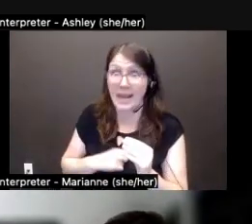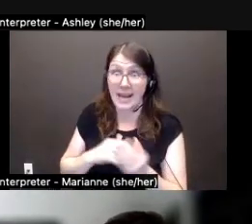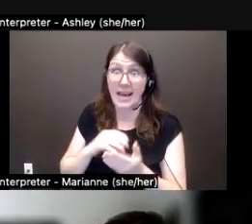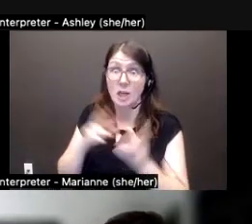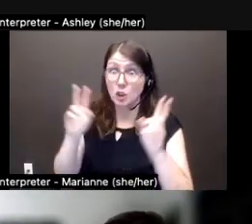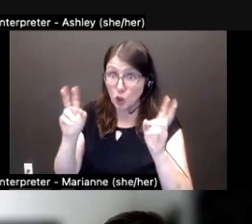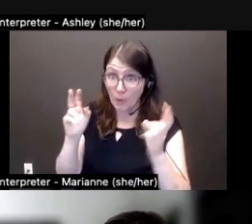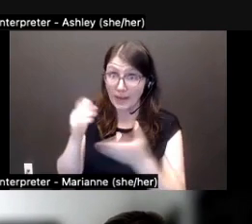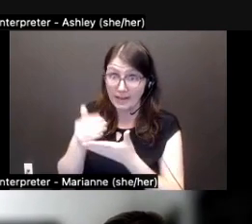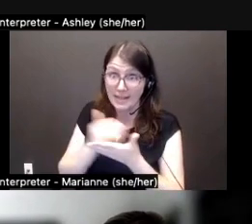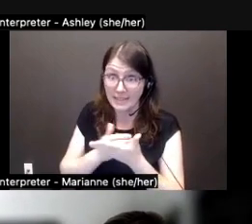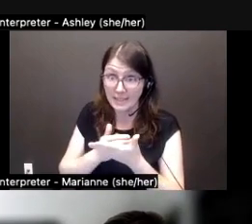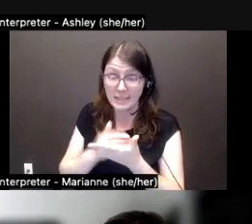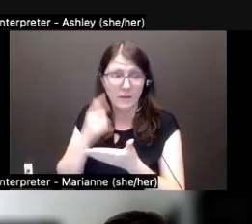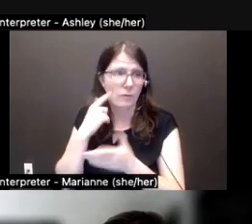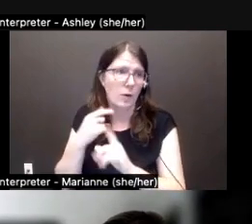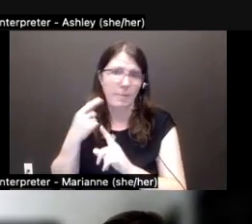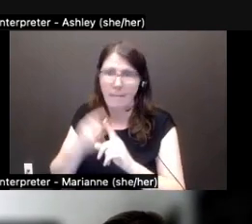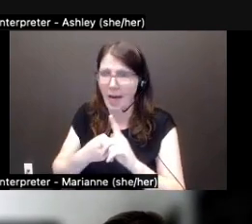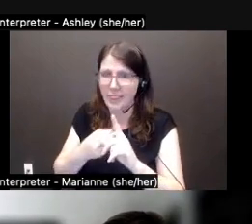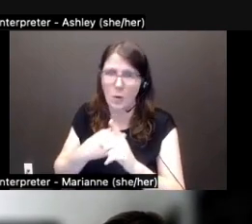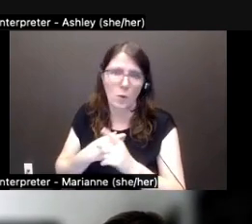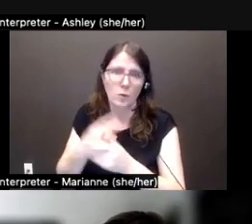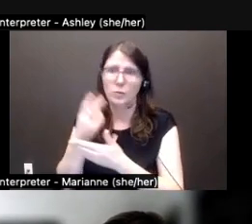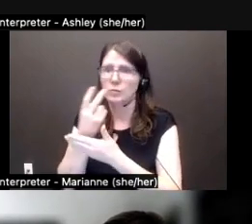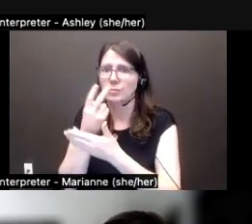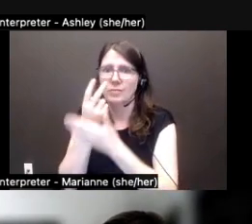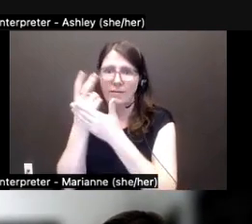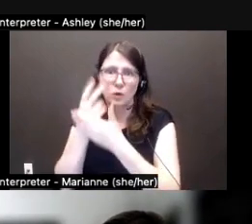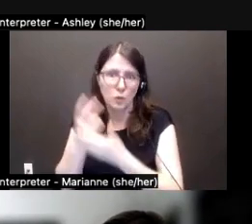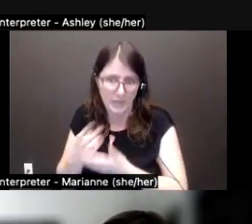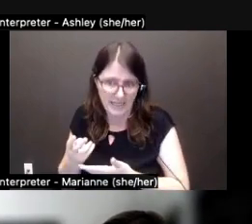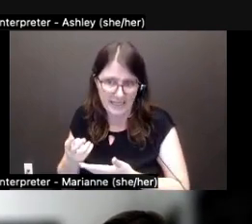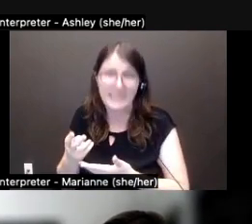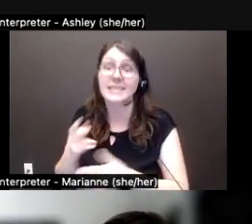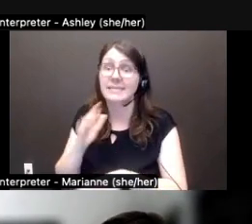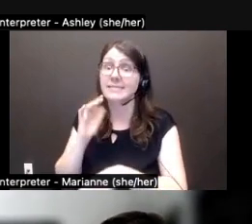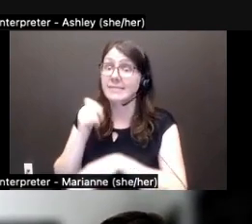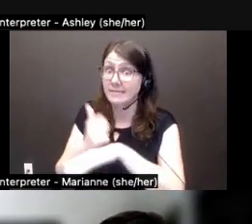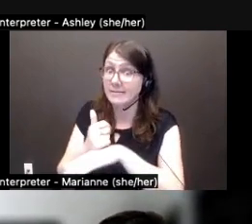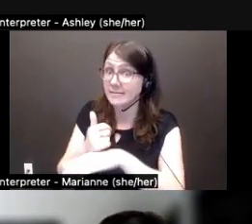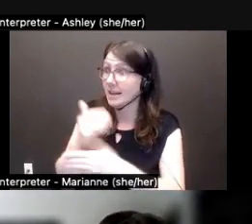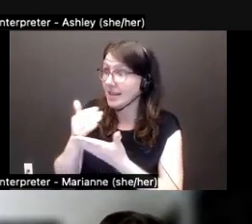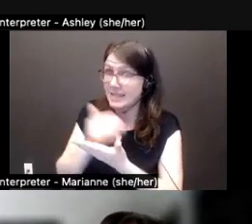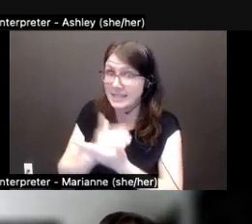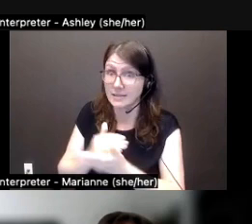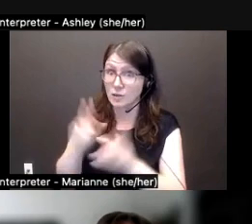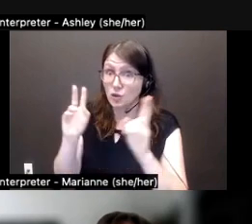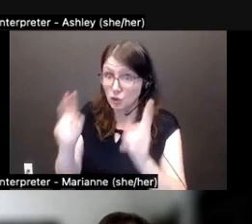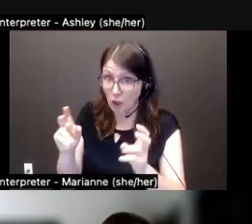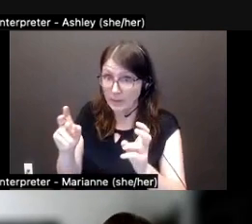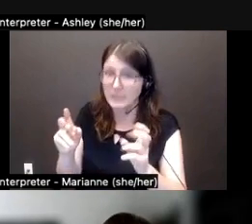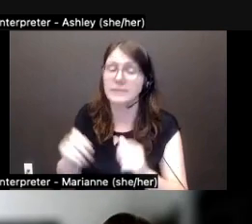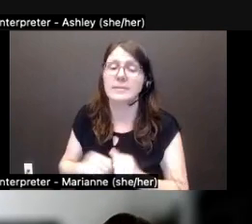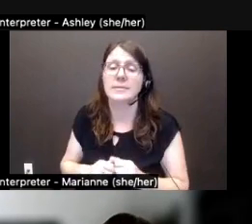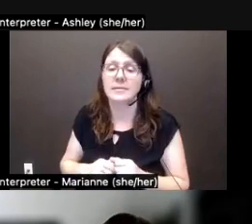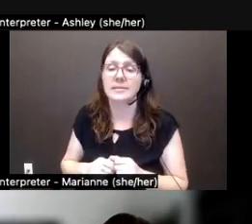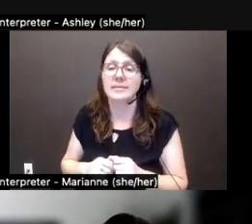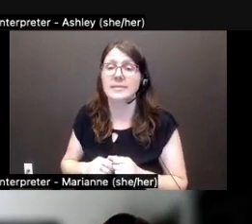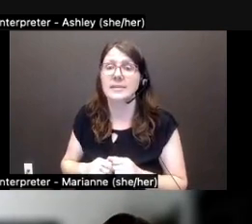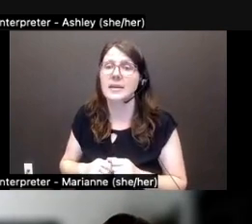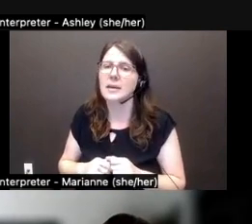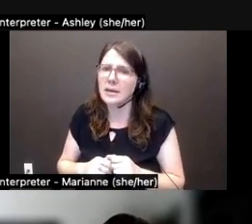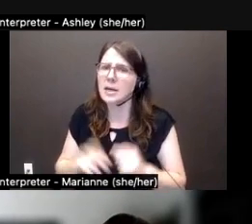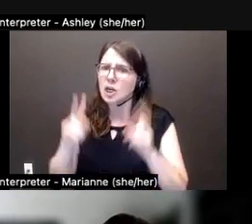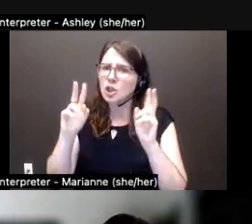the month or twice a month. We create a lesson material. We review actually the material